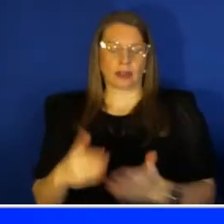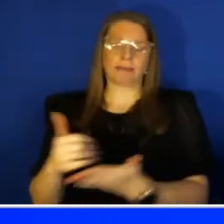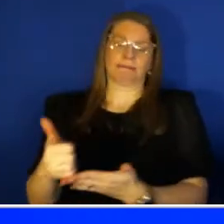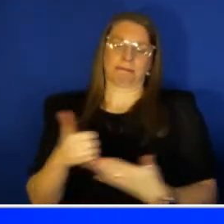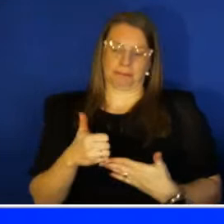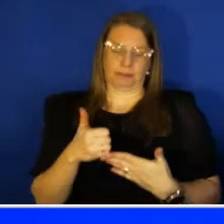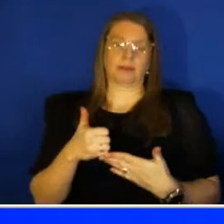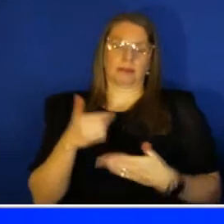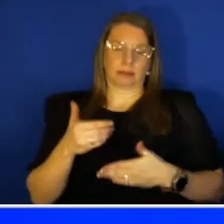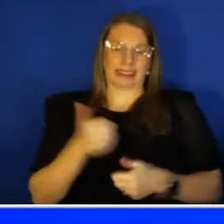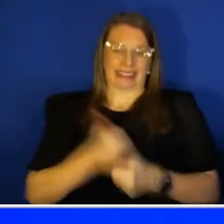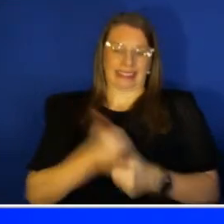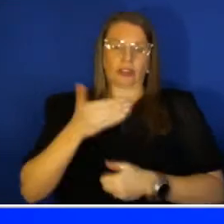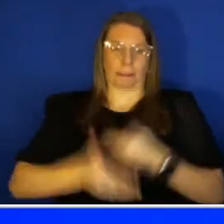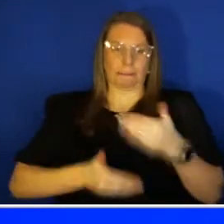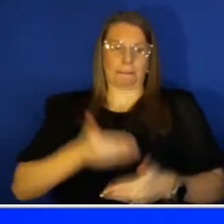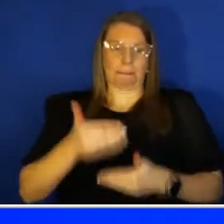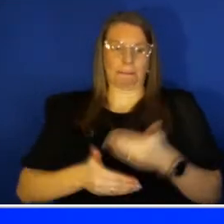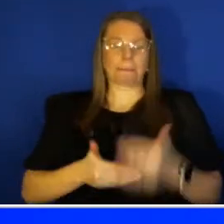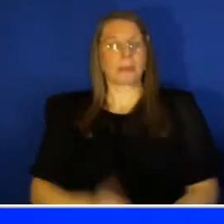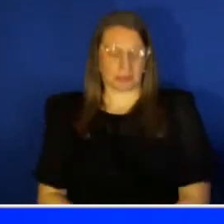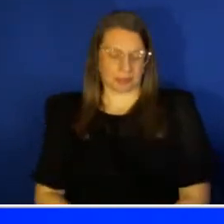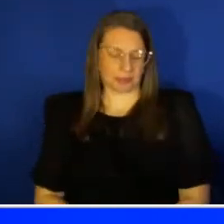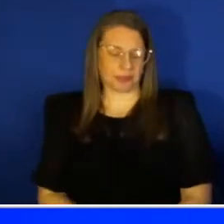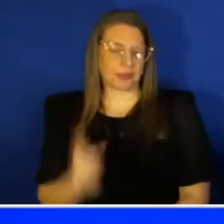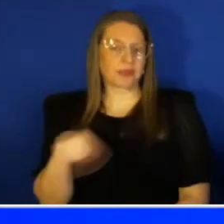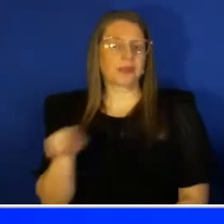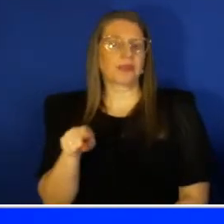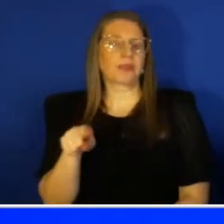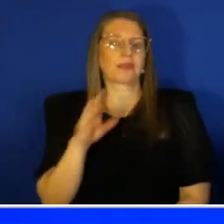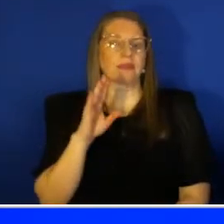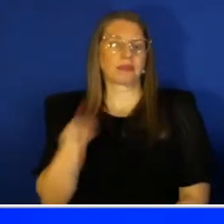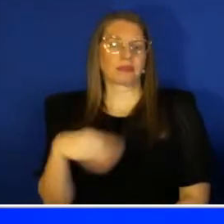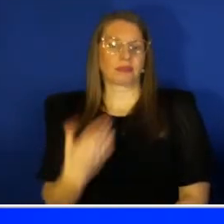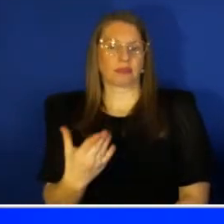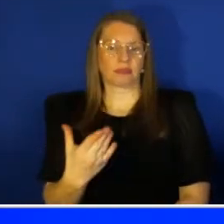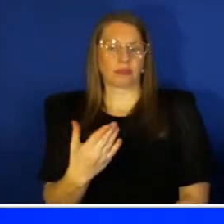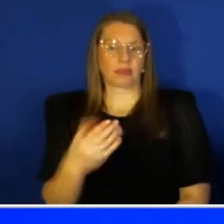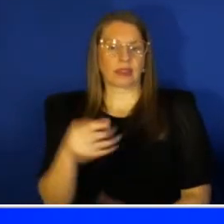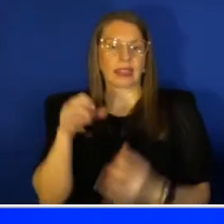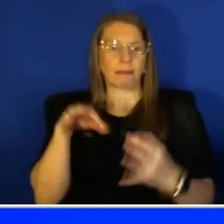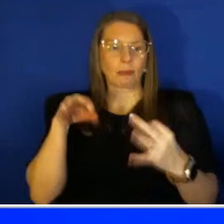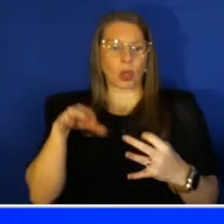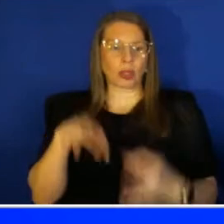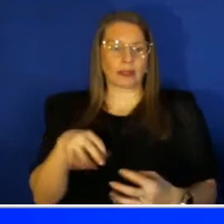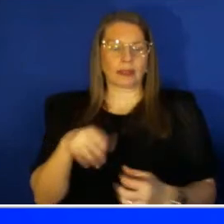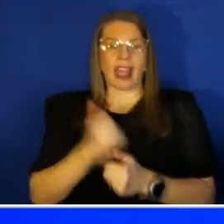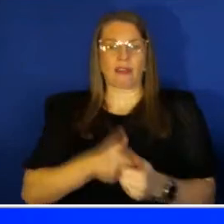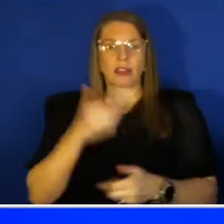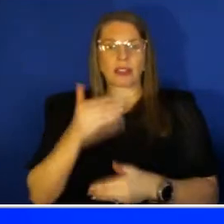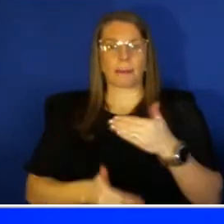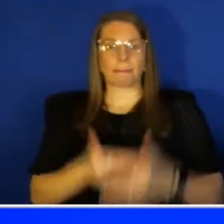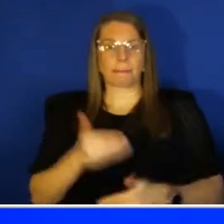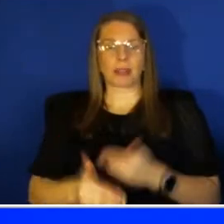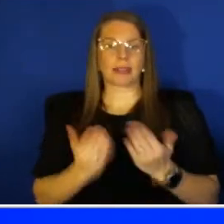every step, and they were the ones who had given us input at every step, suggesting